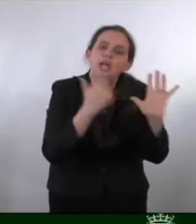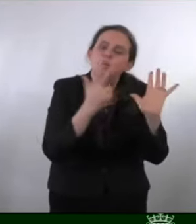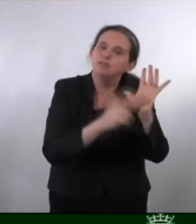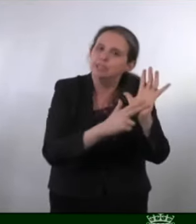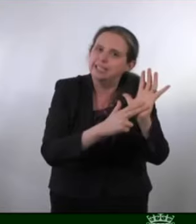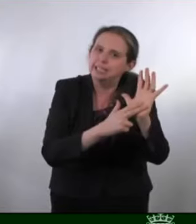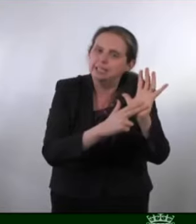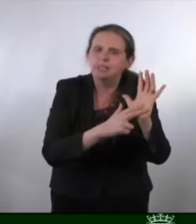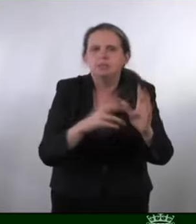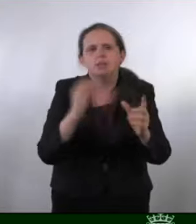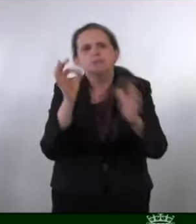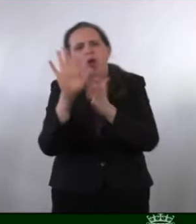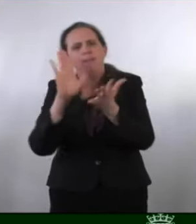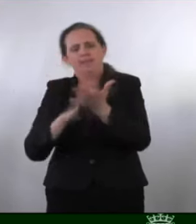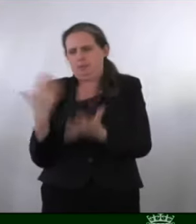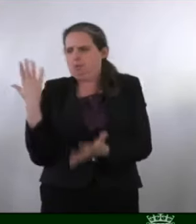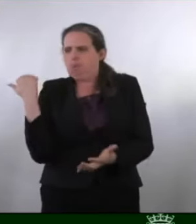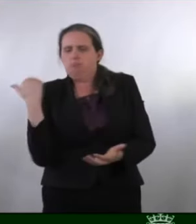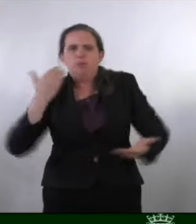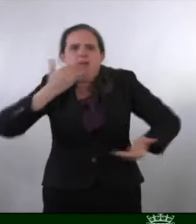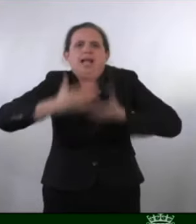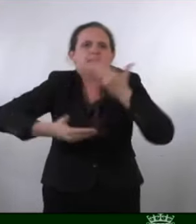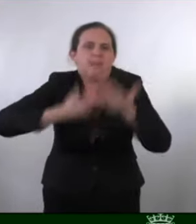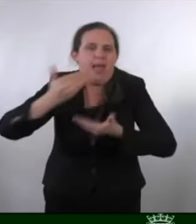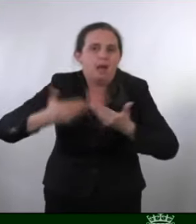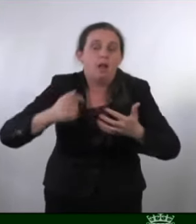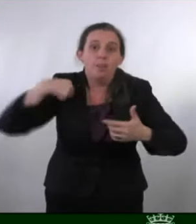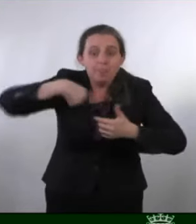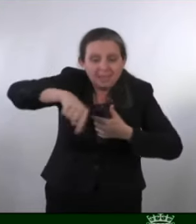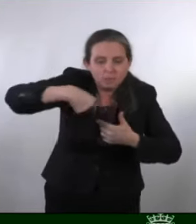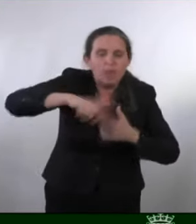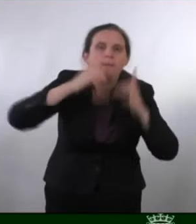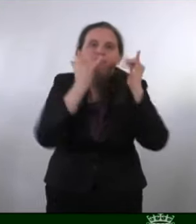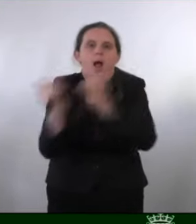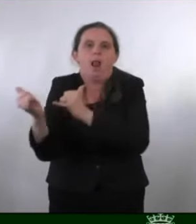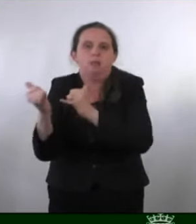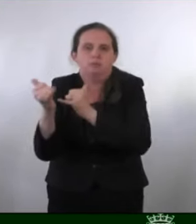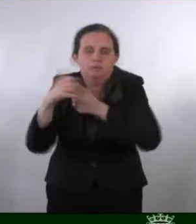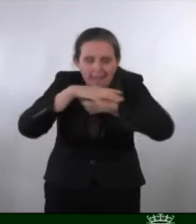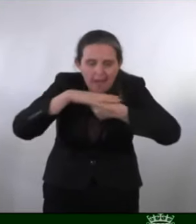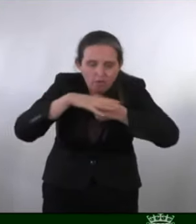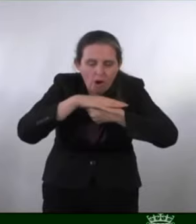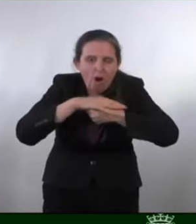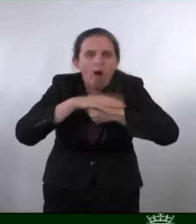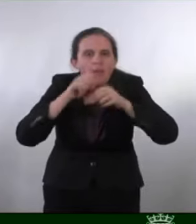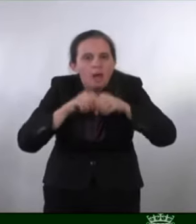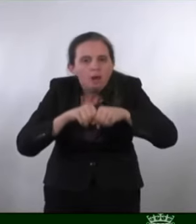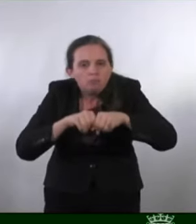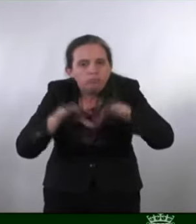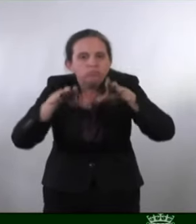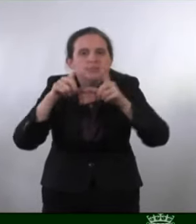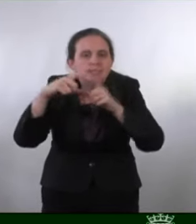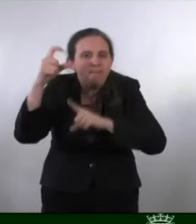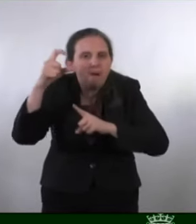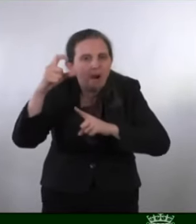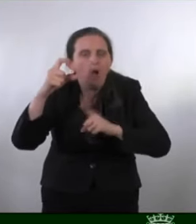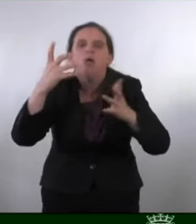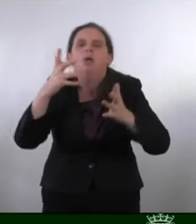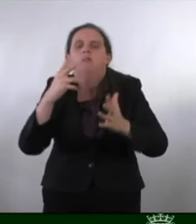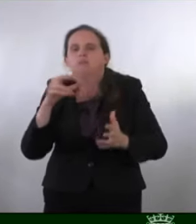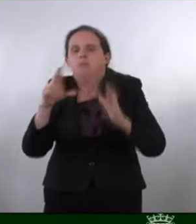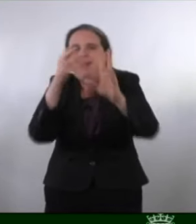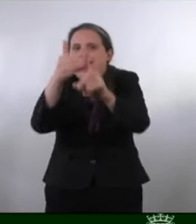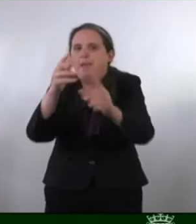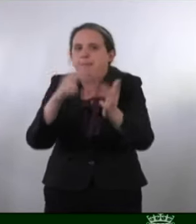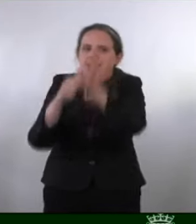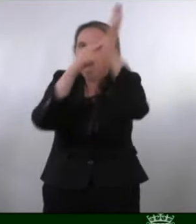We're piloting it from this week, and then we'll roll it out over December, and I hope it'll be available nationwide